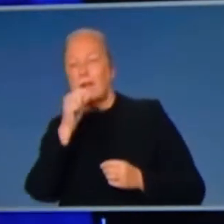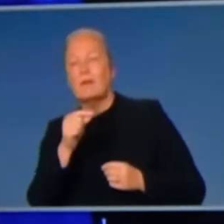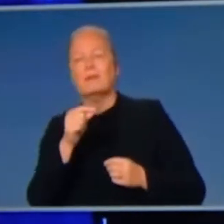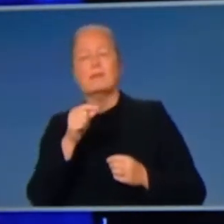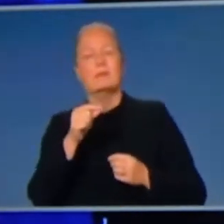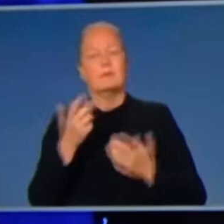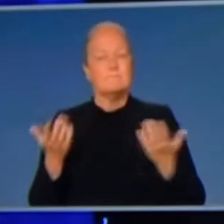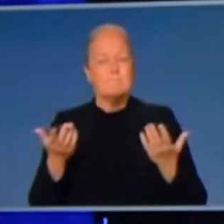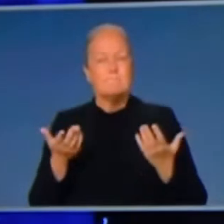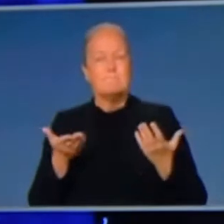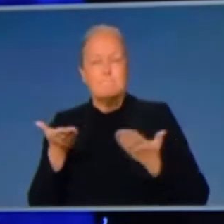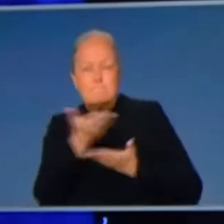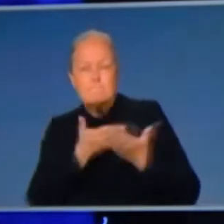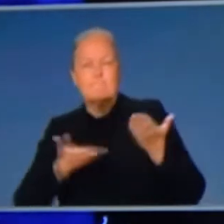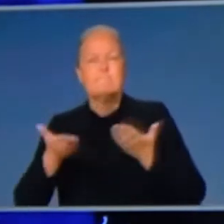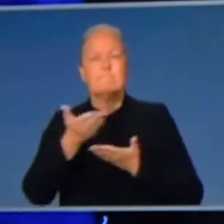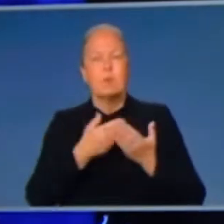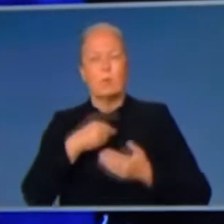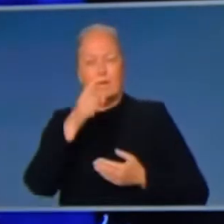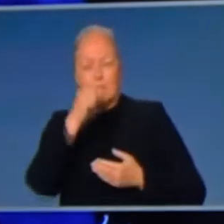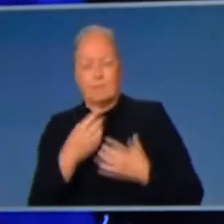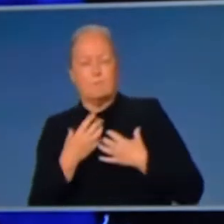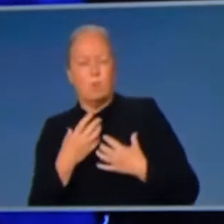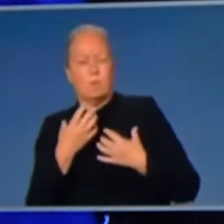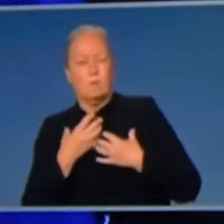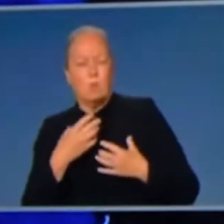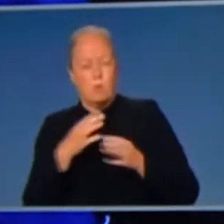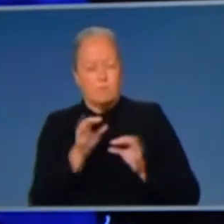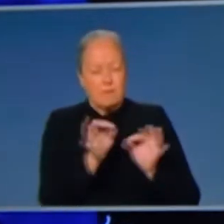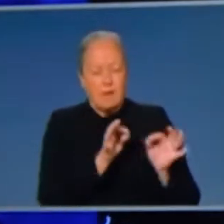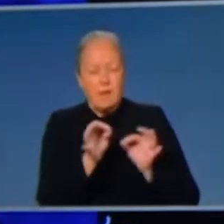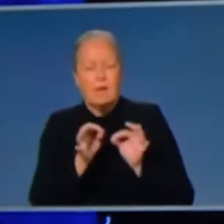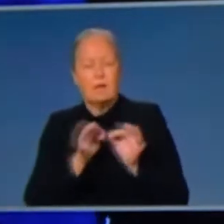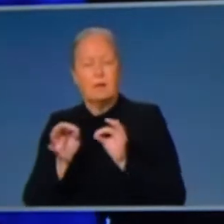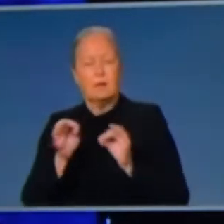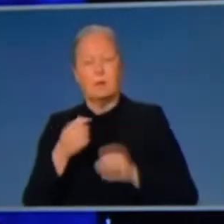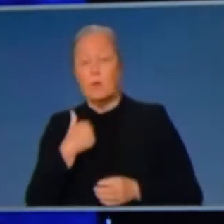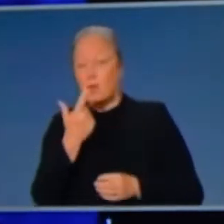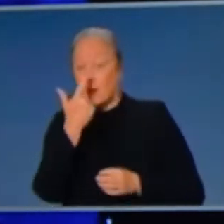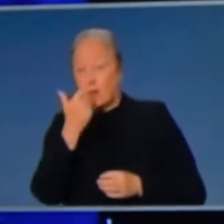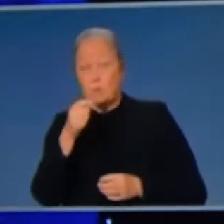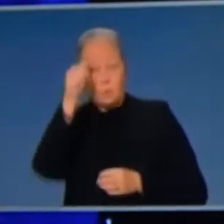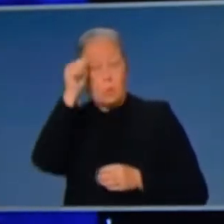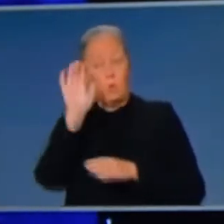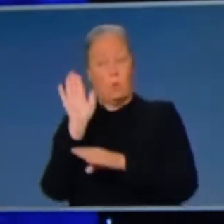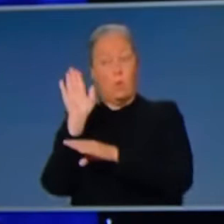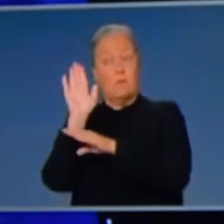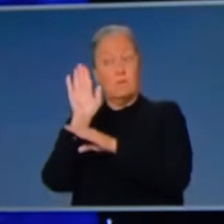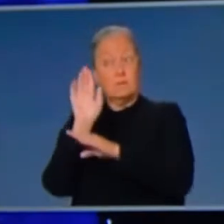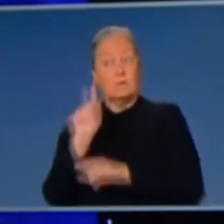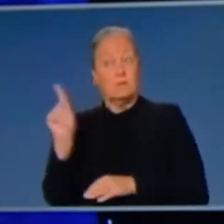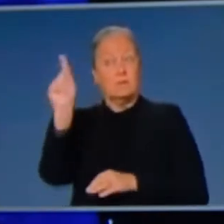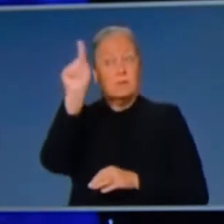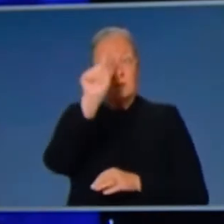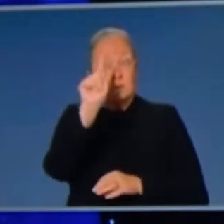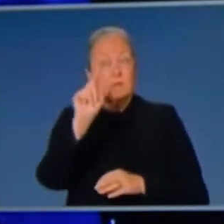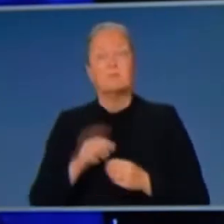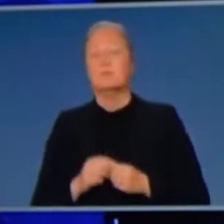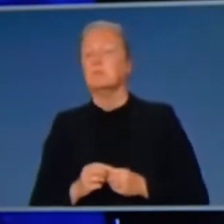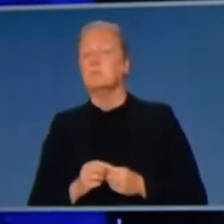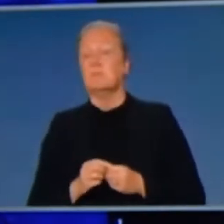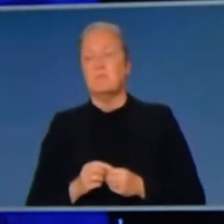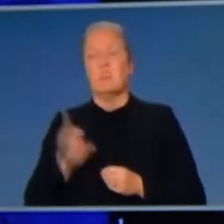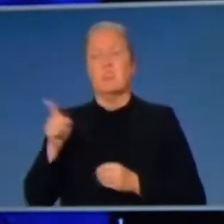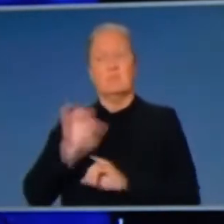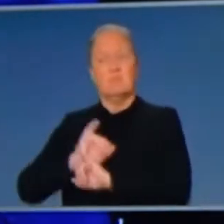We have so far avoided the horror scenarios that we have seen overseas, whether it be